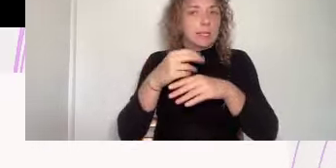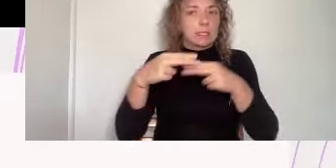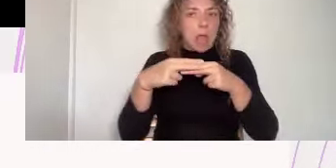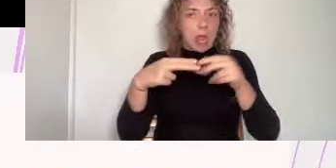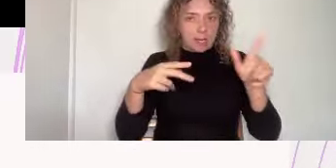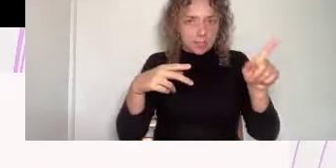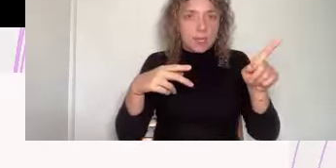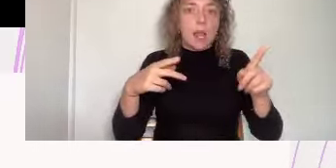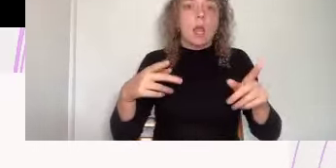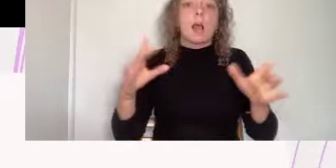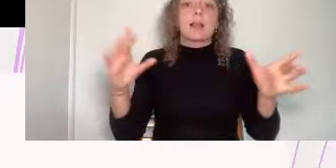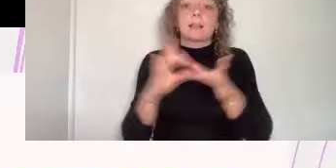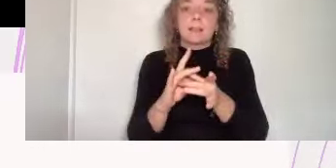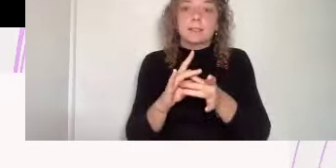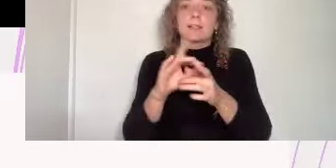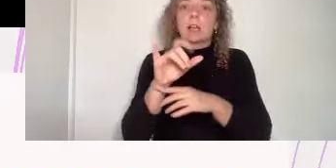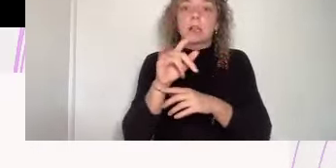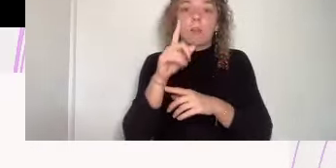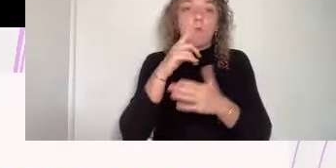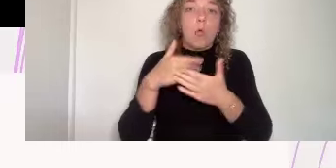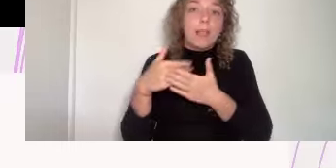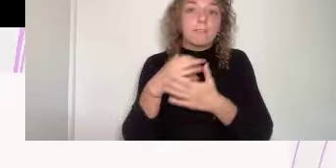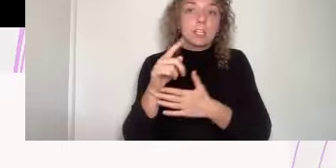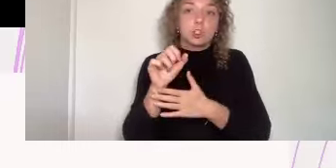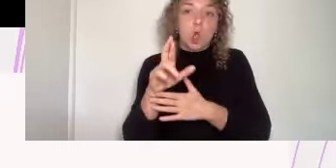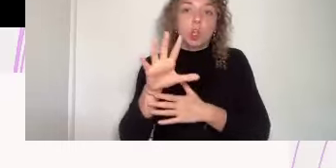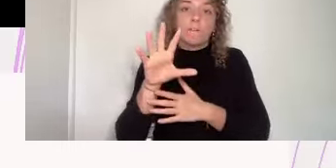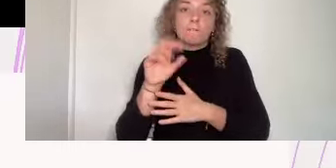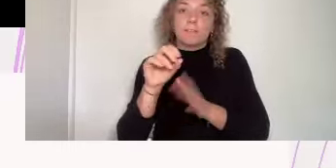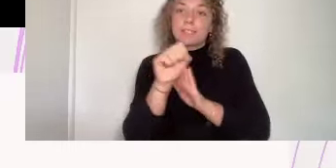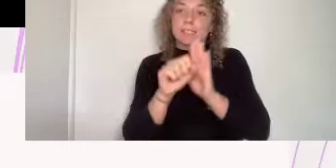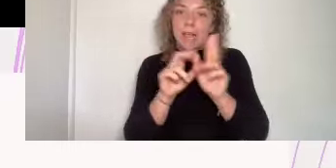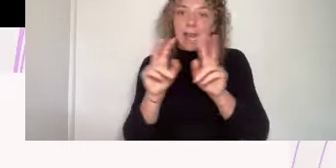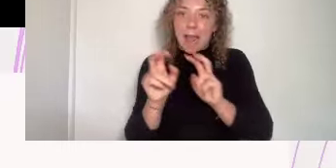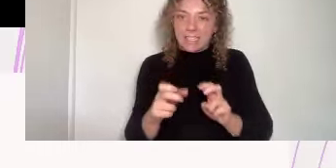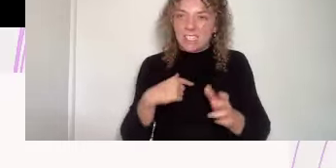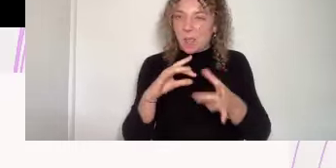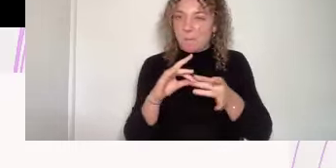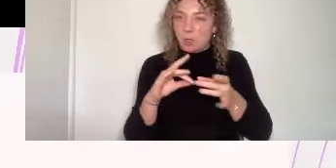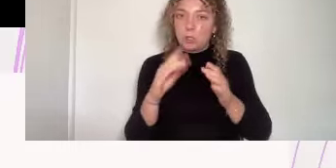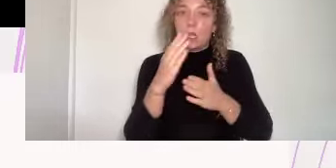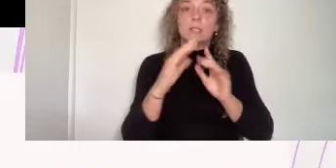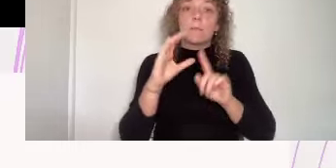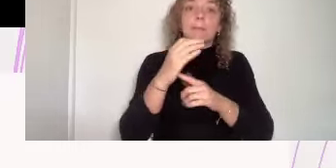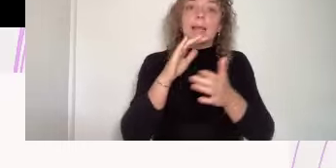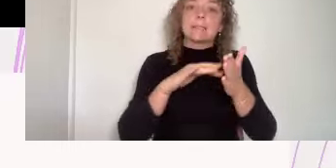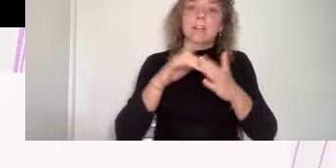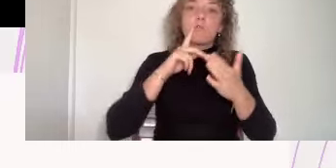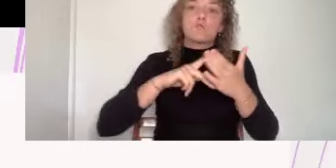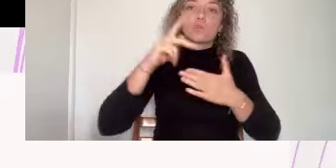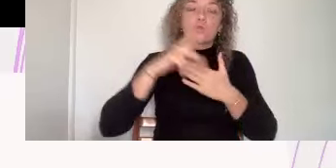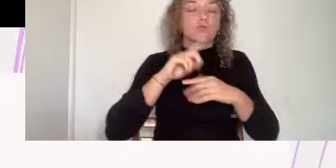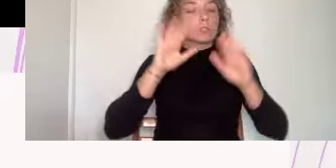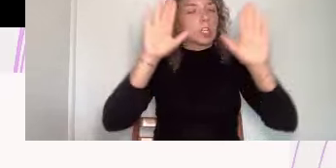It's just links to the infant and toddler 50-state analysis that I mentioned, some case studies of programs that do a really